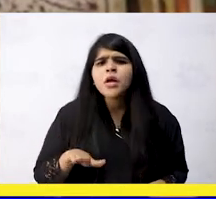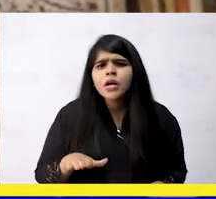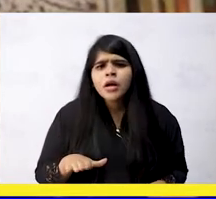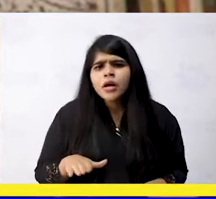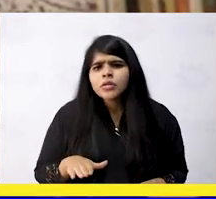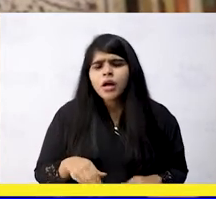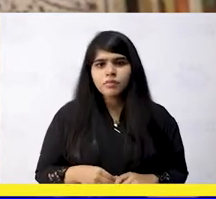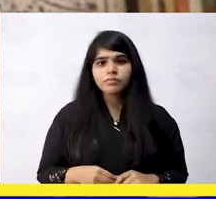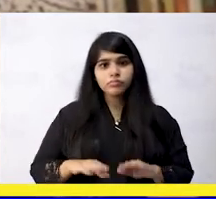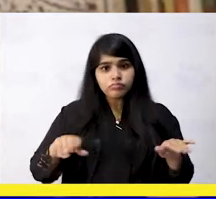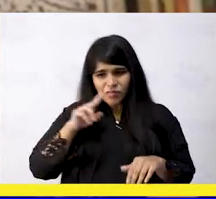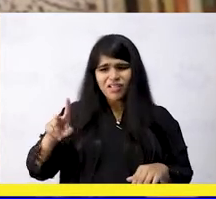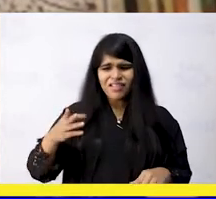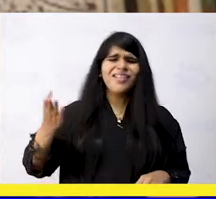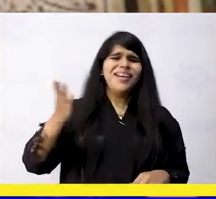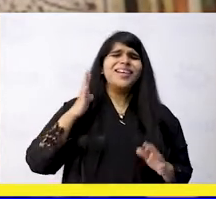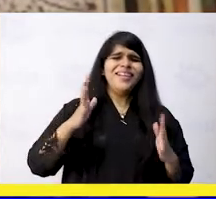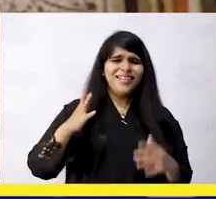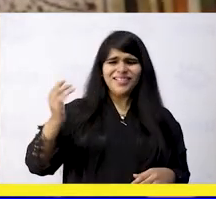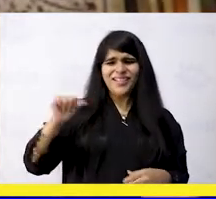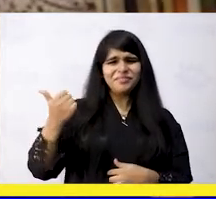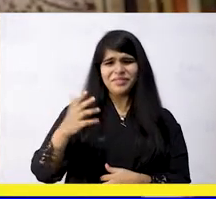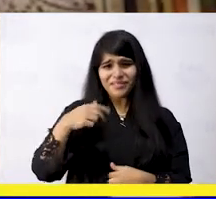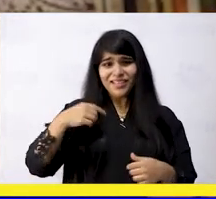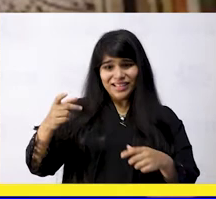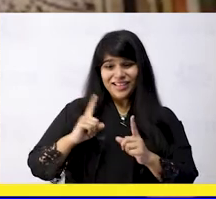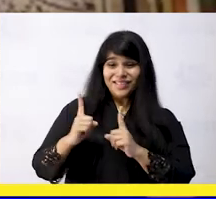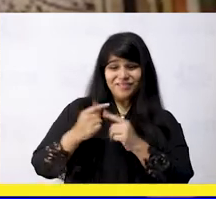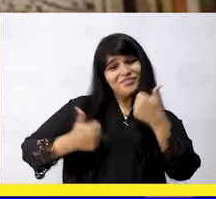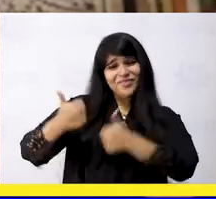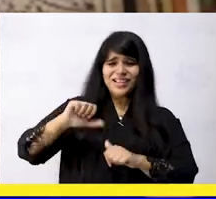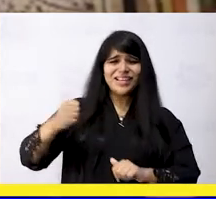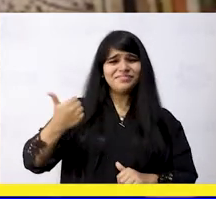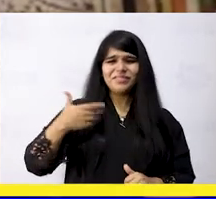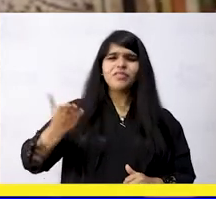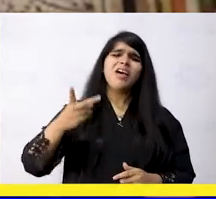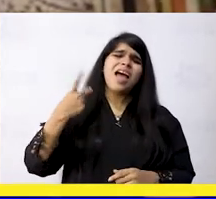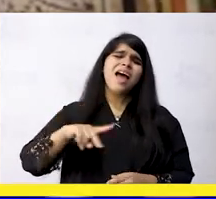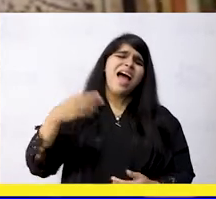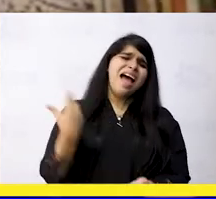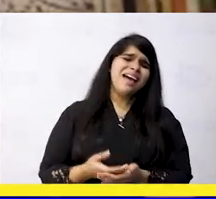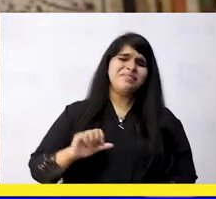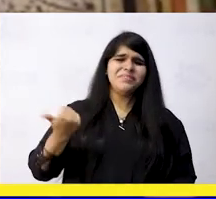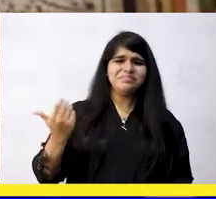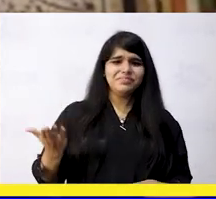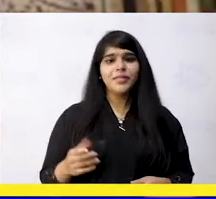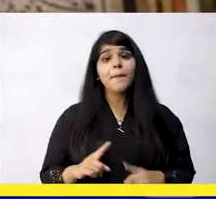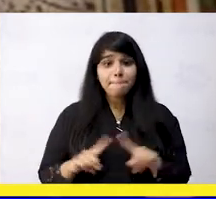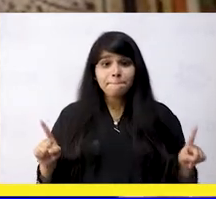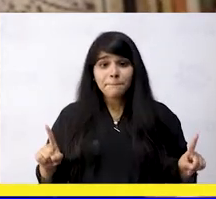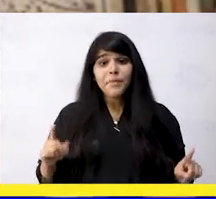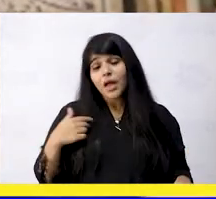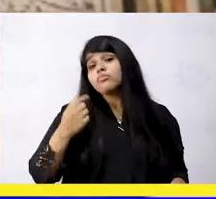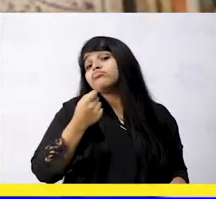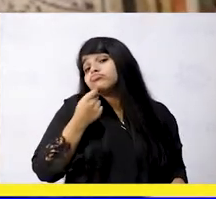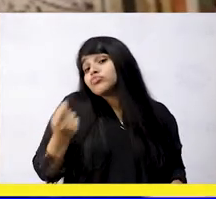"What do you mean?" said the tortoise. "Well, I mean, I'm never going to ask you to race with me," said the hare. "You will lose.